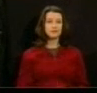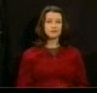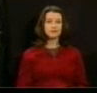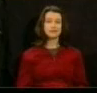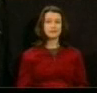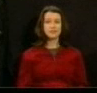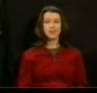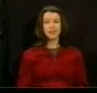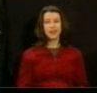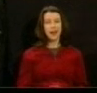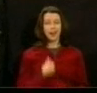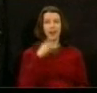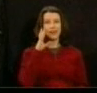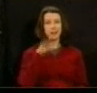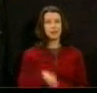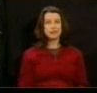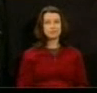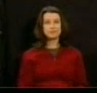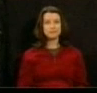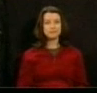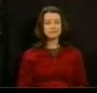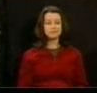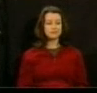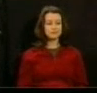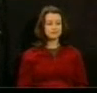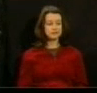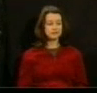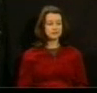I knew it was only a matter of time.